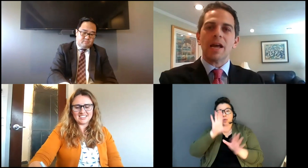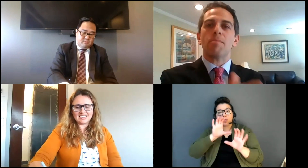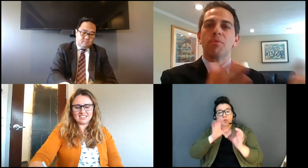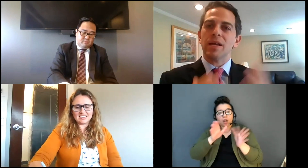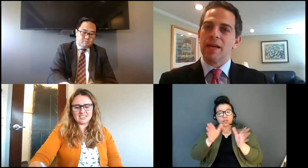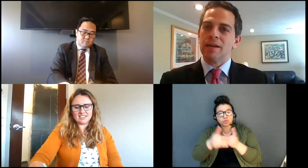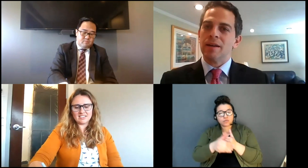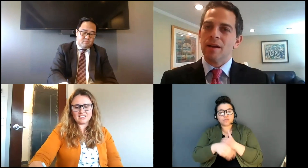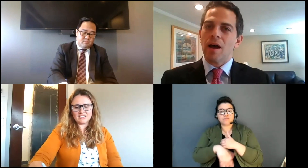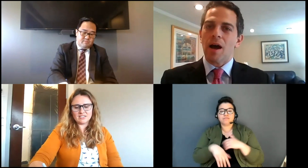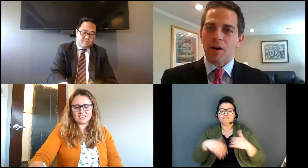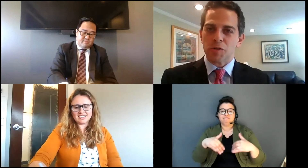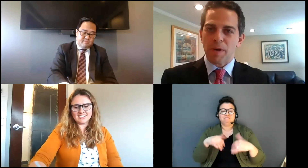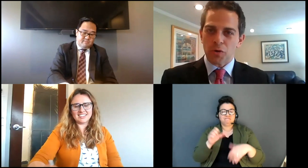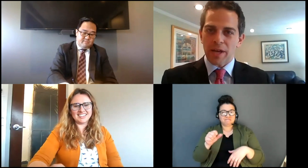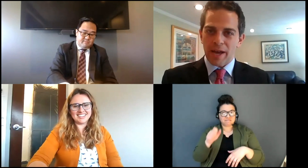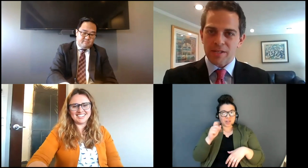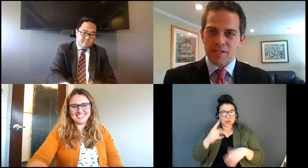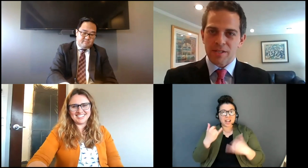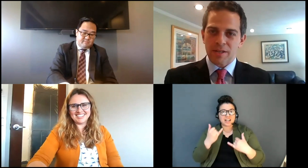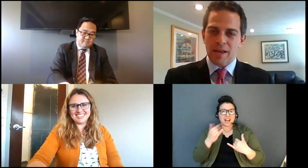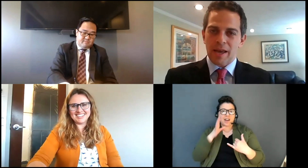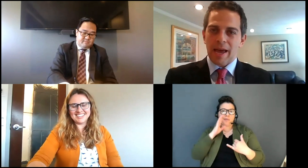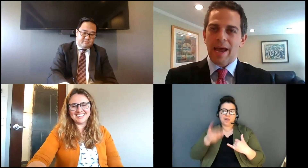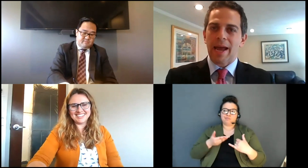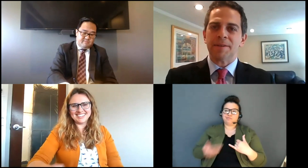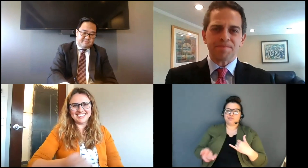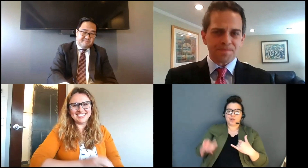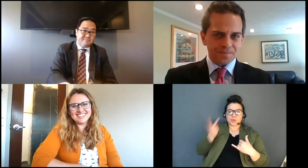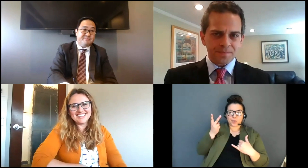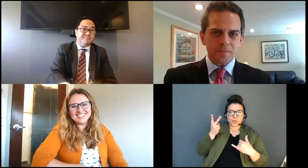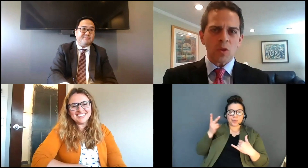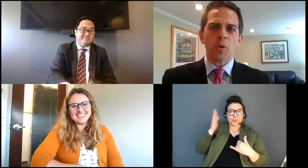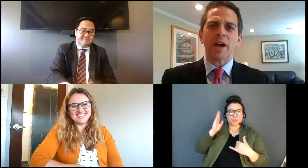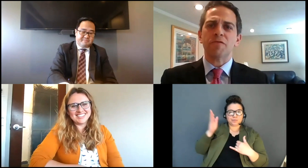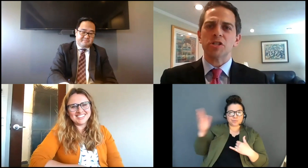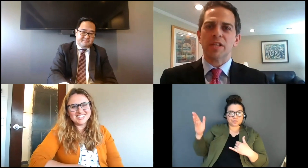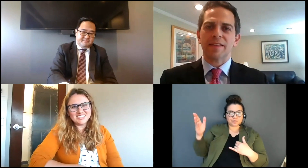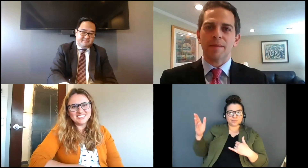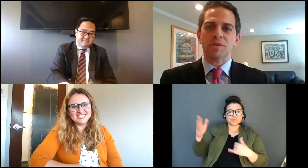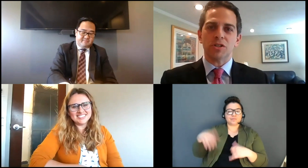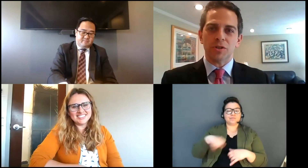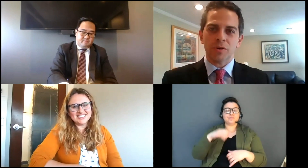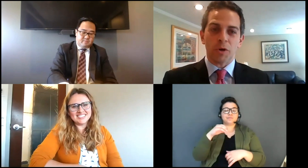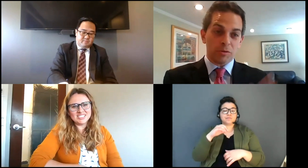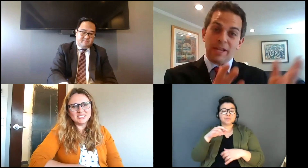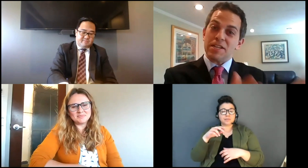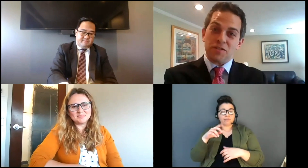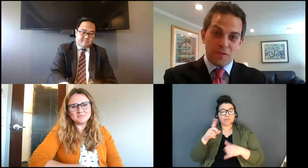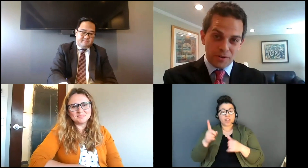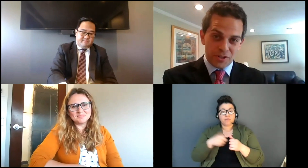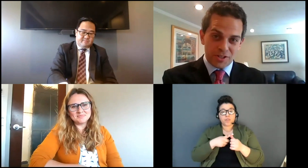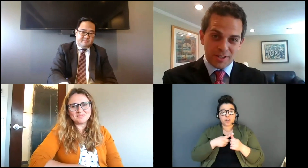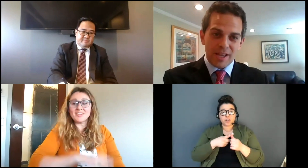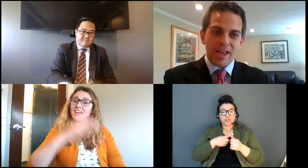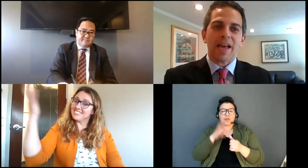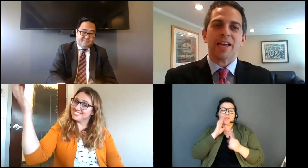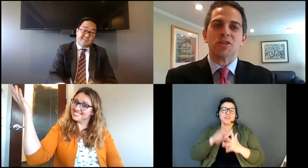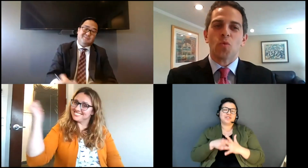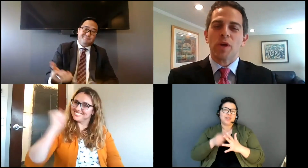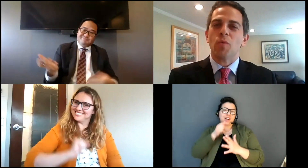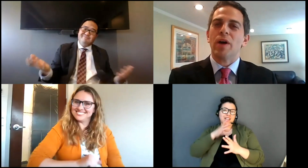So let me now bring in our special guests. And what I'd first like them to do, we'll go ladies